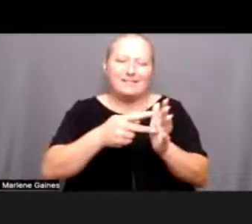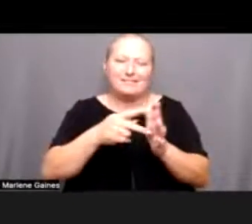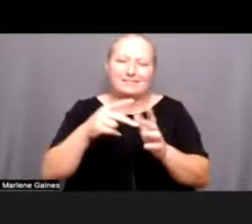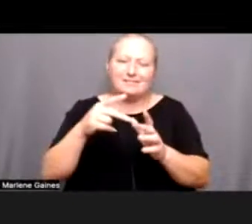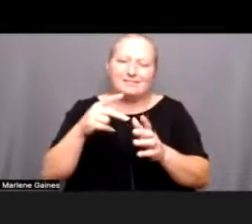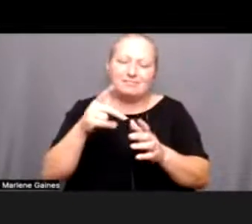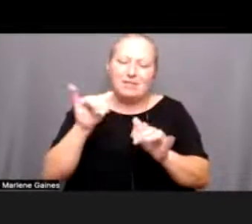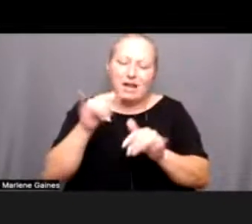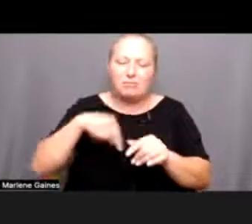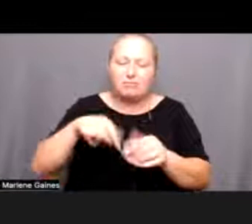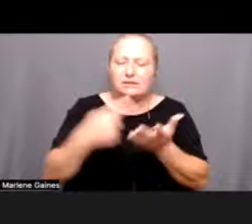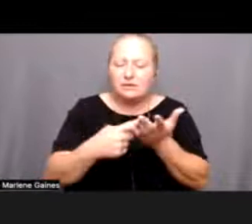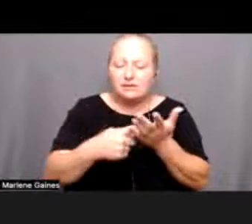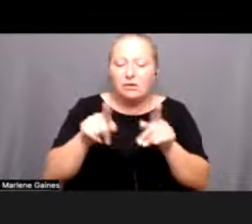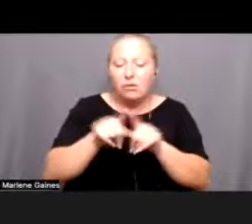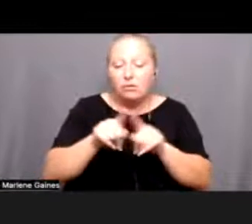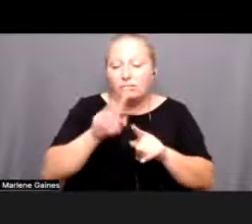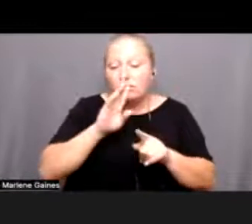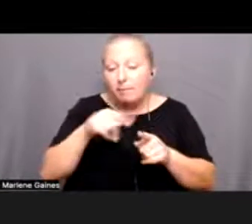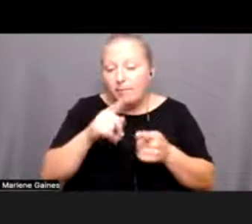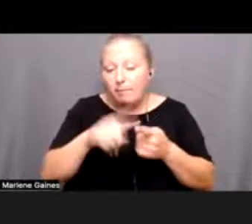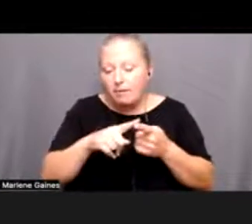as discussed. We also talked about